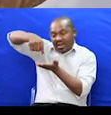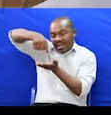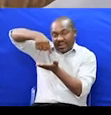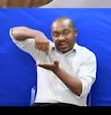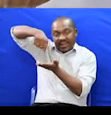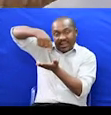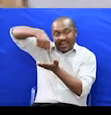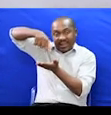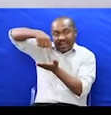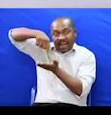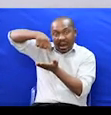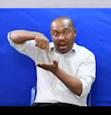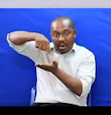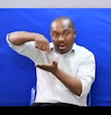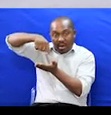center,